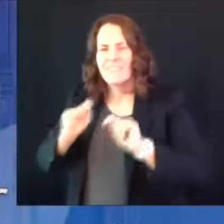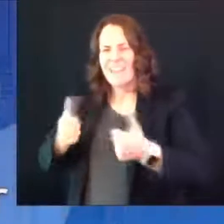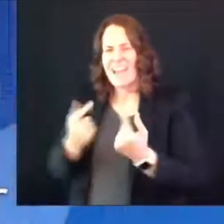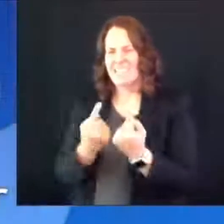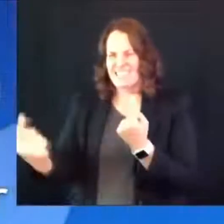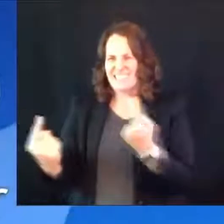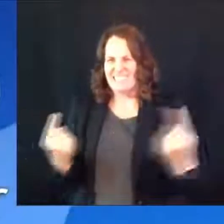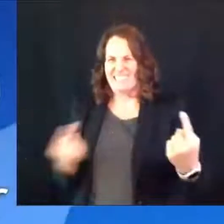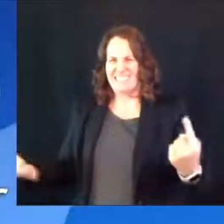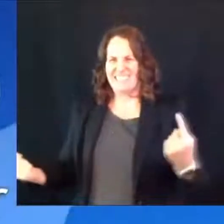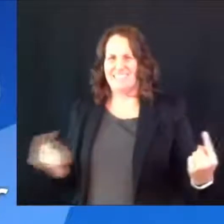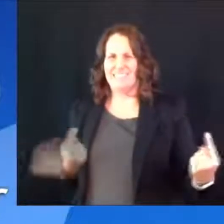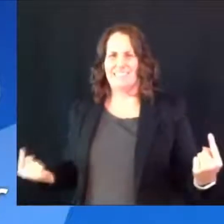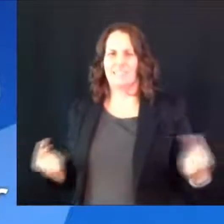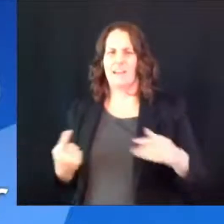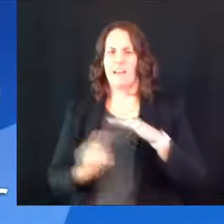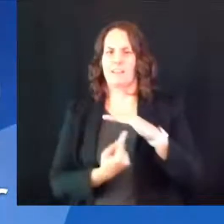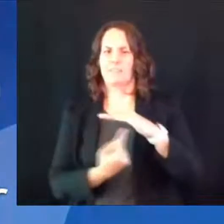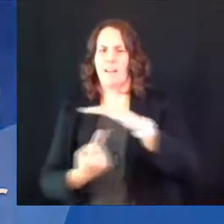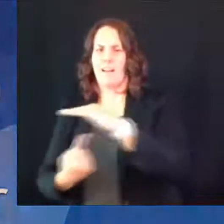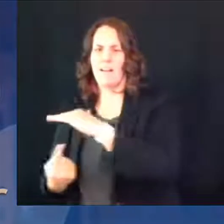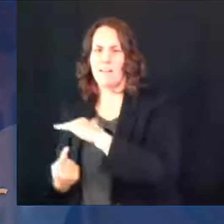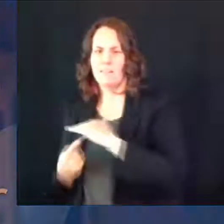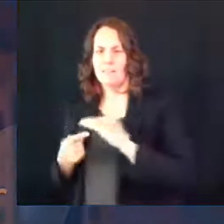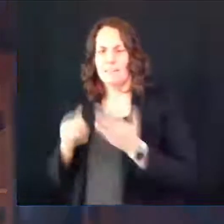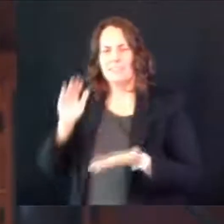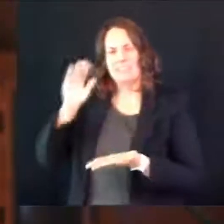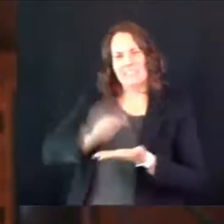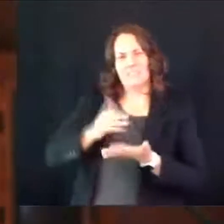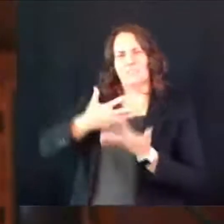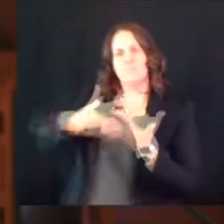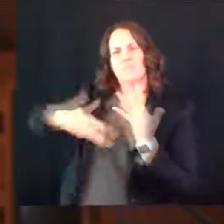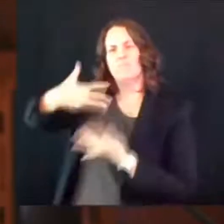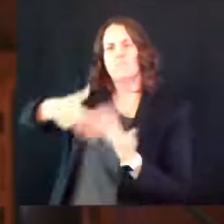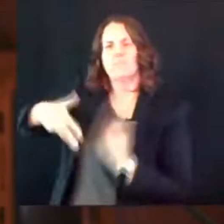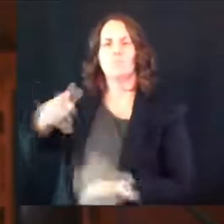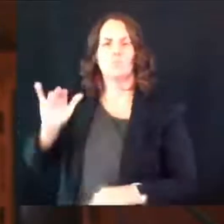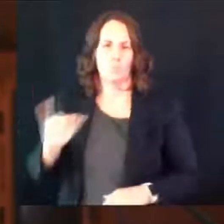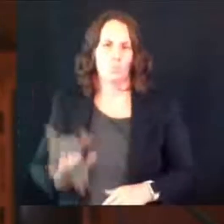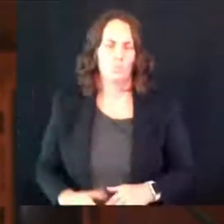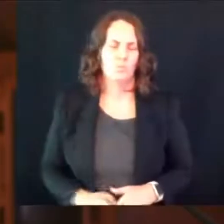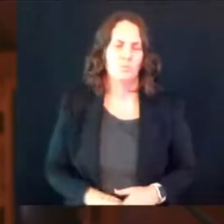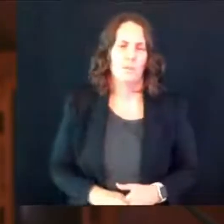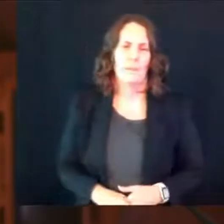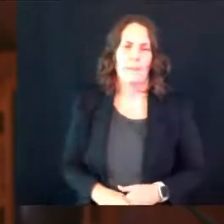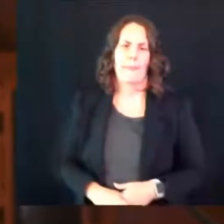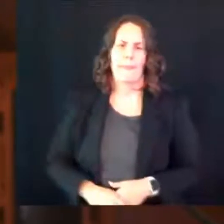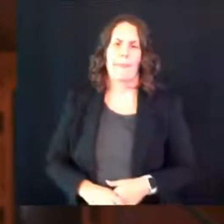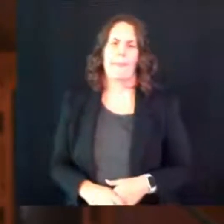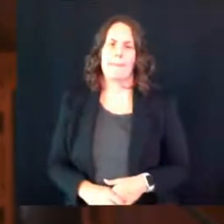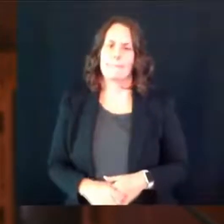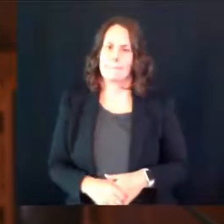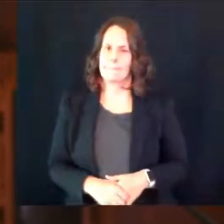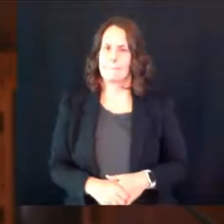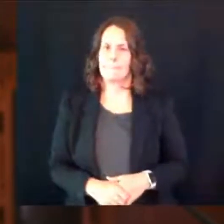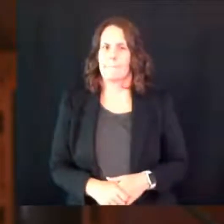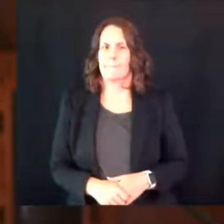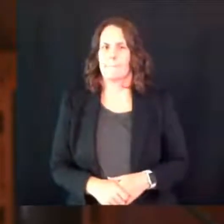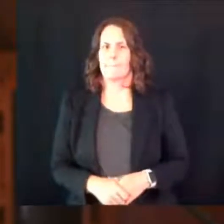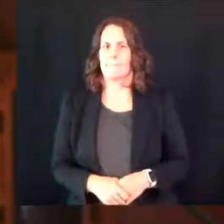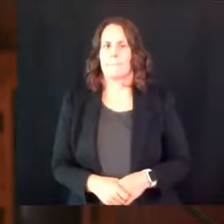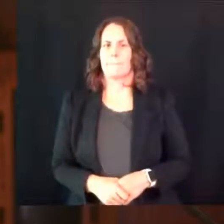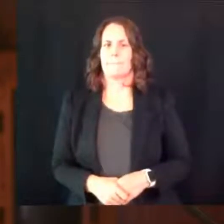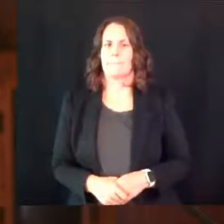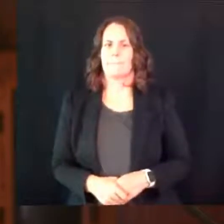I think it does speak more broadly. The governor mentioned staff, and it's the same, for nursing